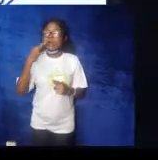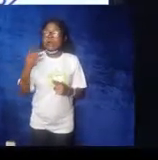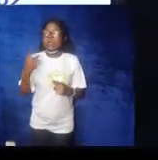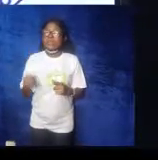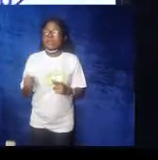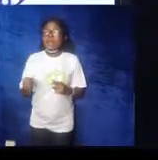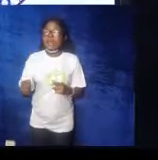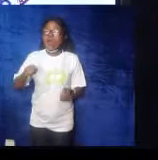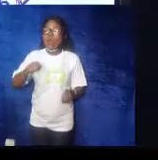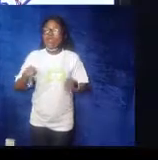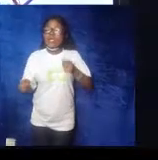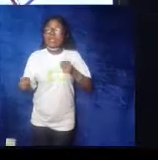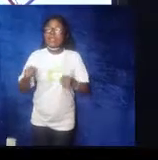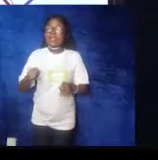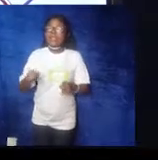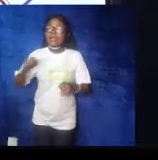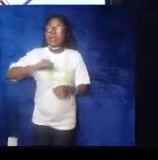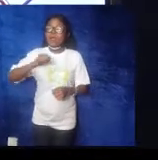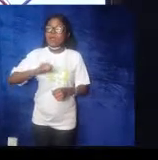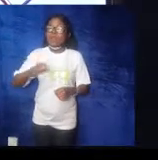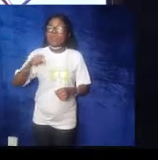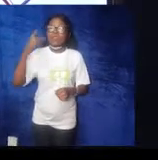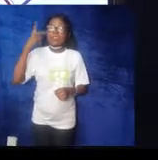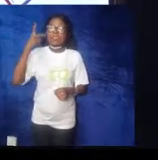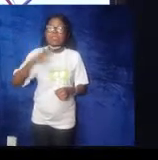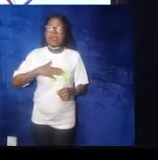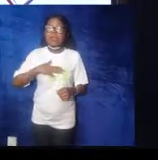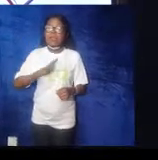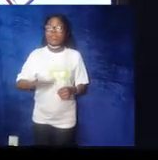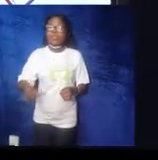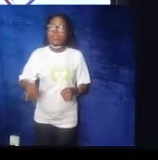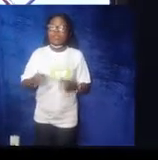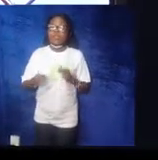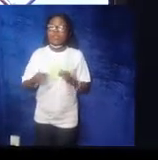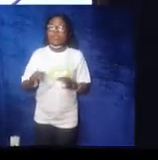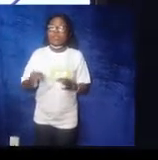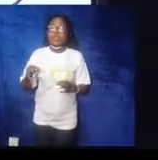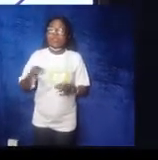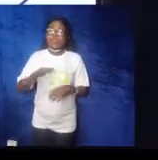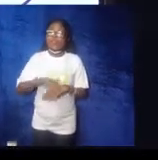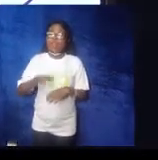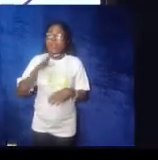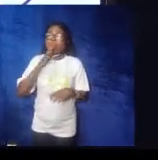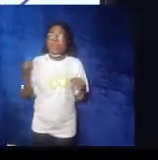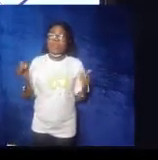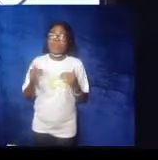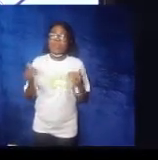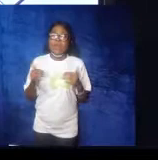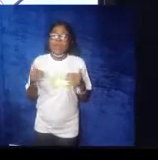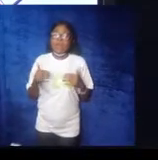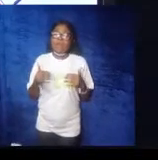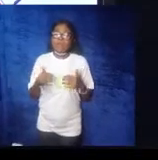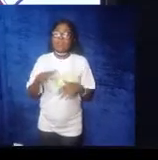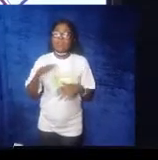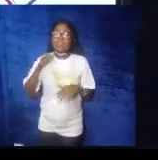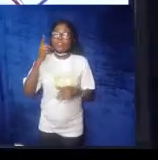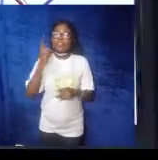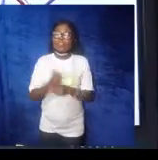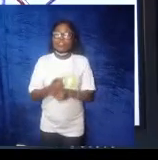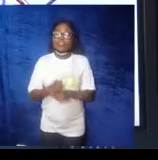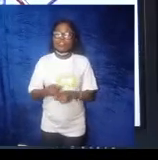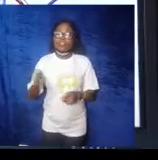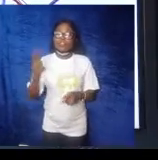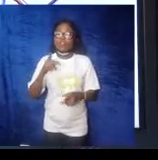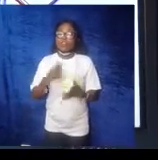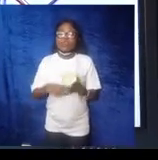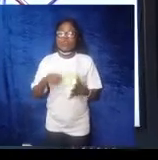64 because they are alternate angles. So you see, my friend, When you're faced with a diagram of this nature, do not be